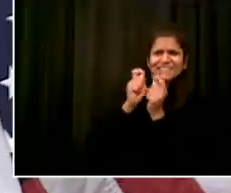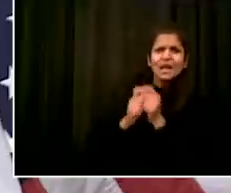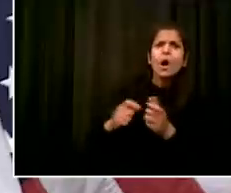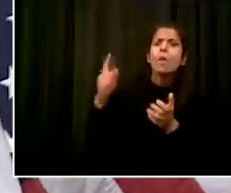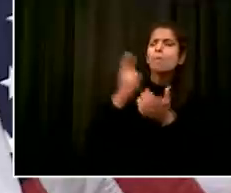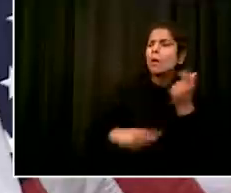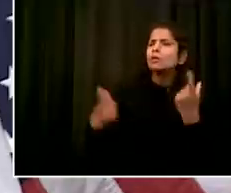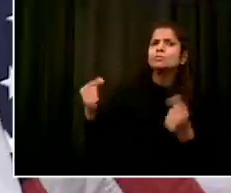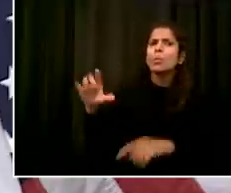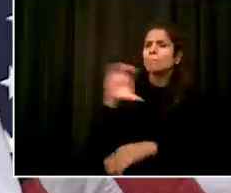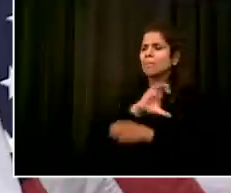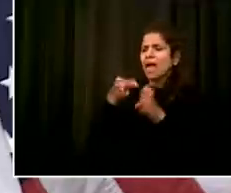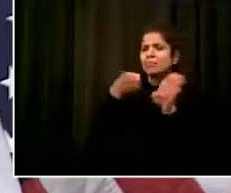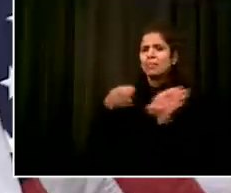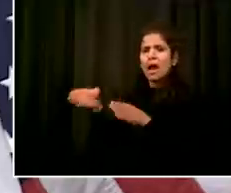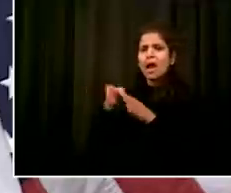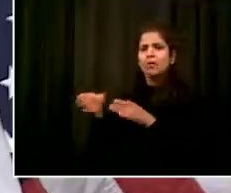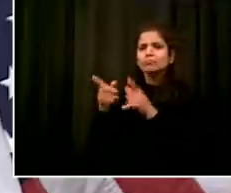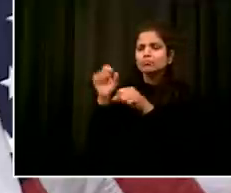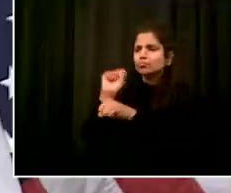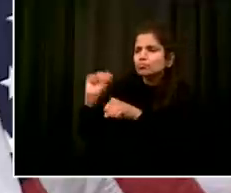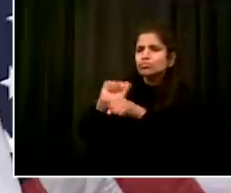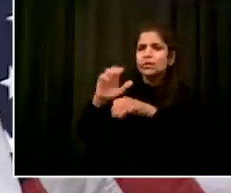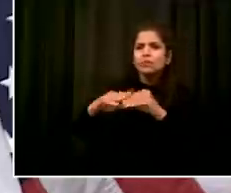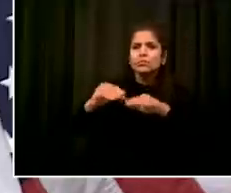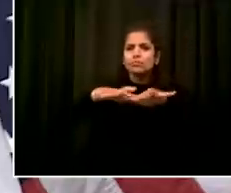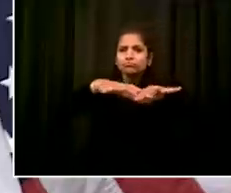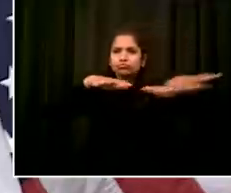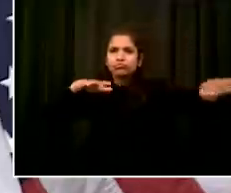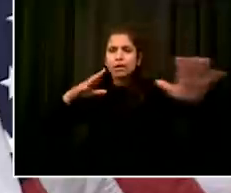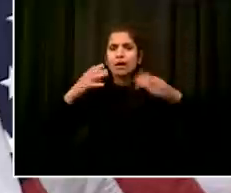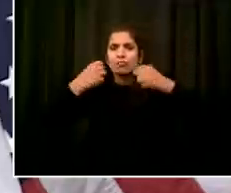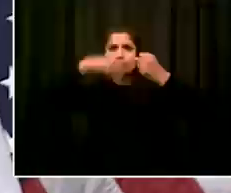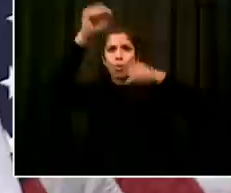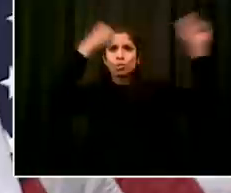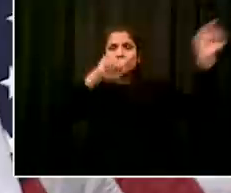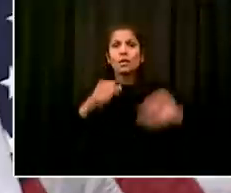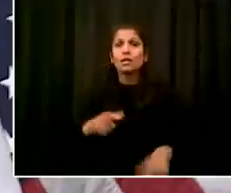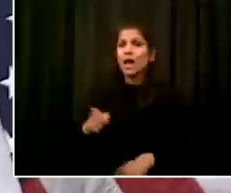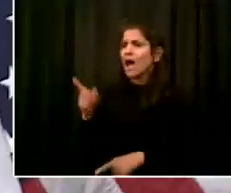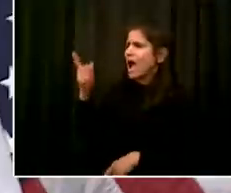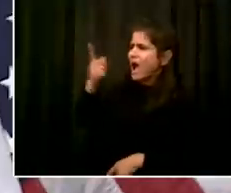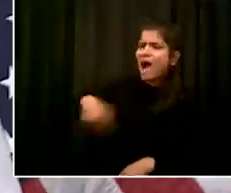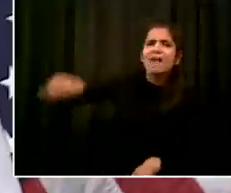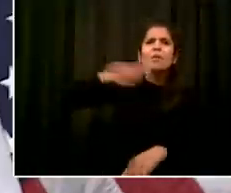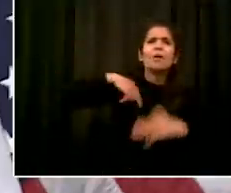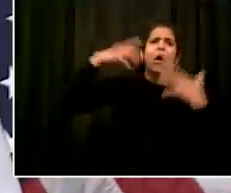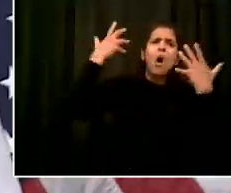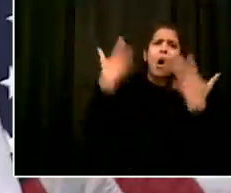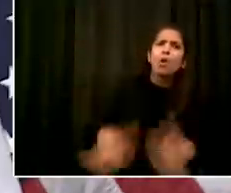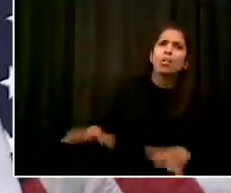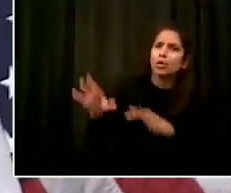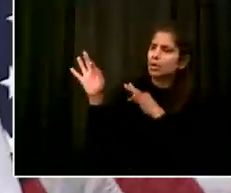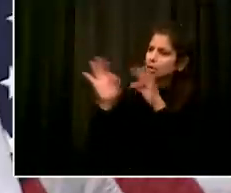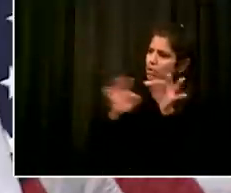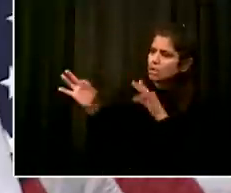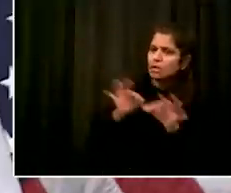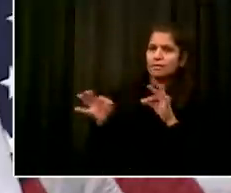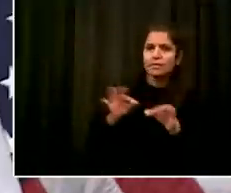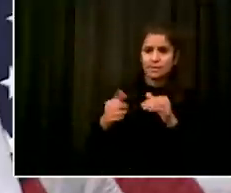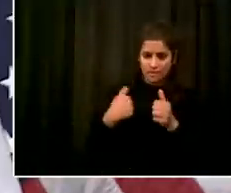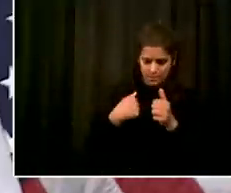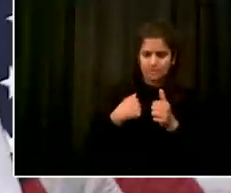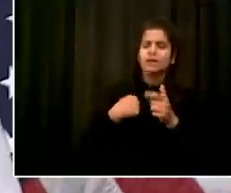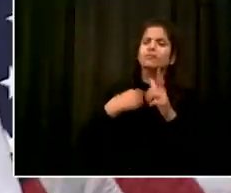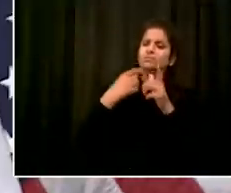I think it's really important to look at the underlying philosophy here. Neighborhood policing, again, if I wish you